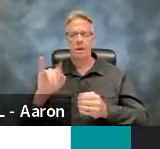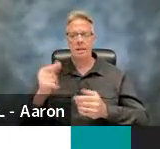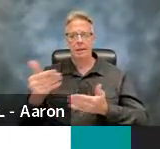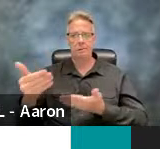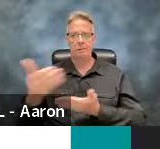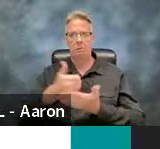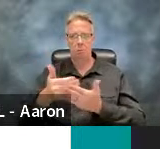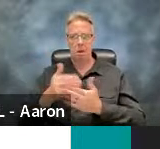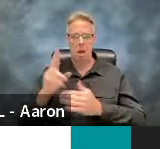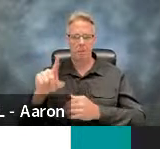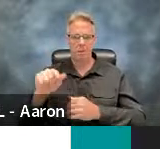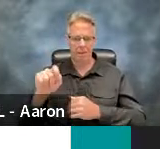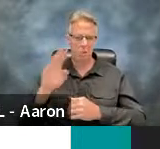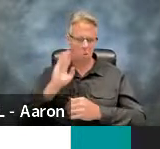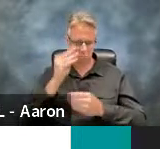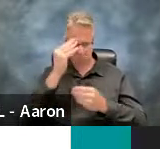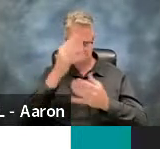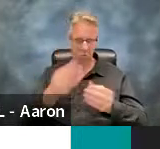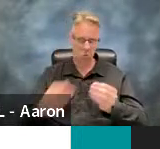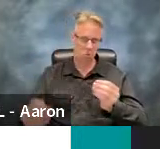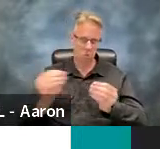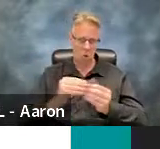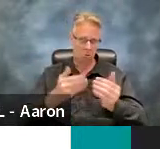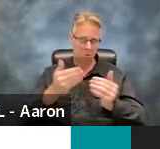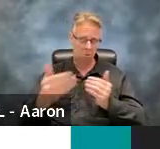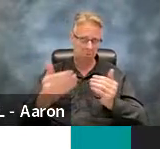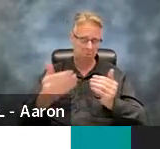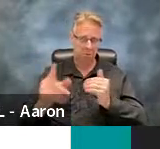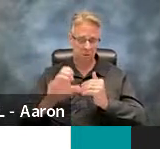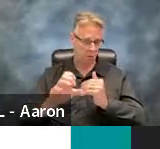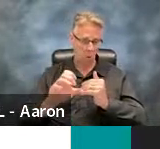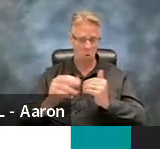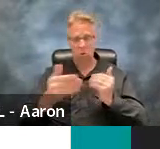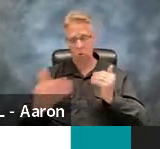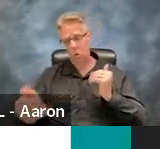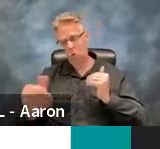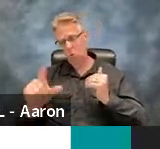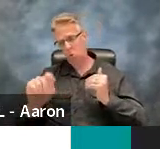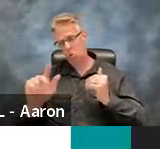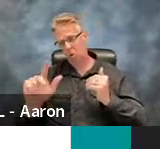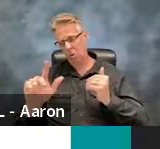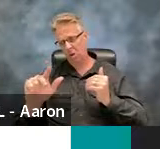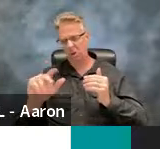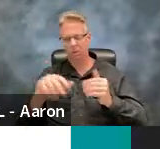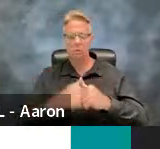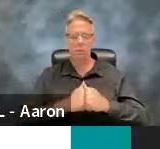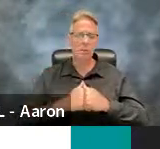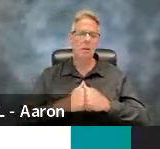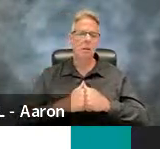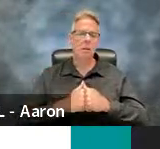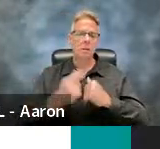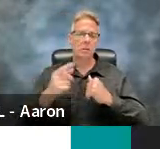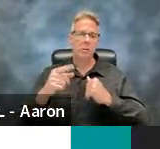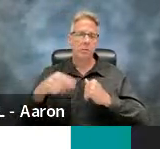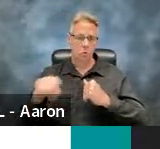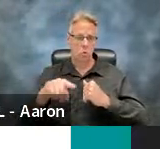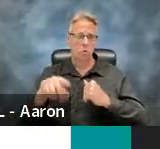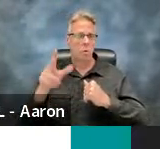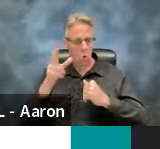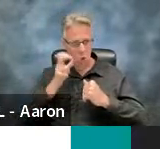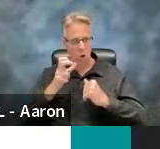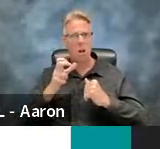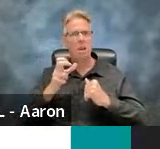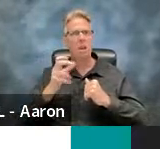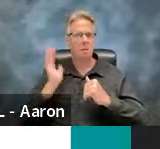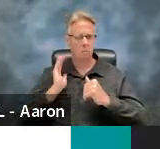you either, if not in December, but early 2023. And you guys have heard these words